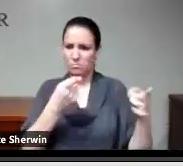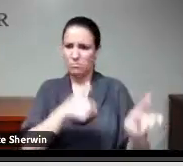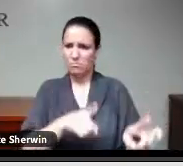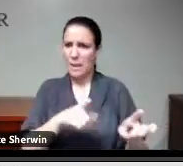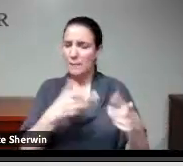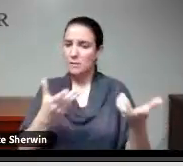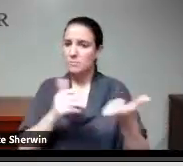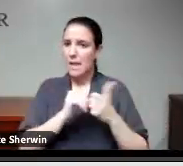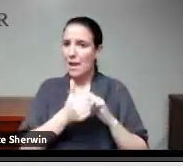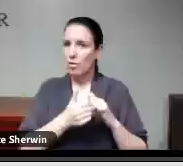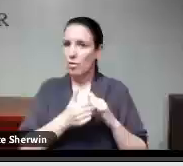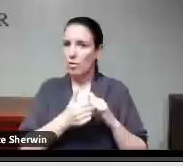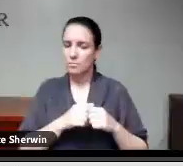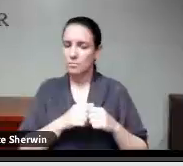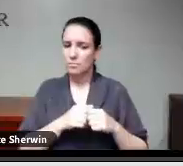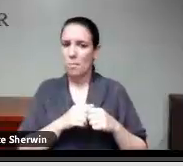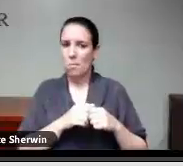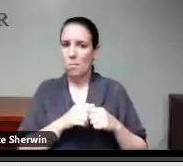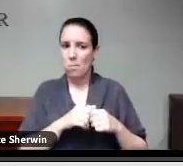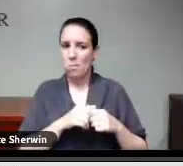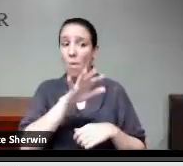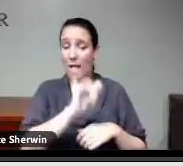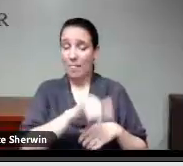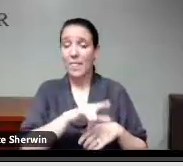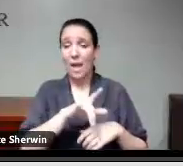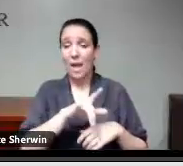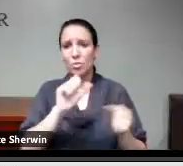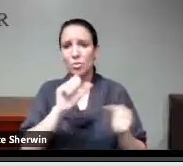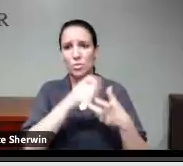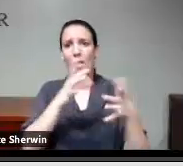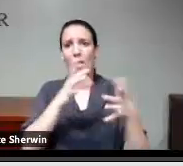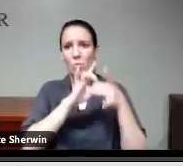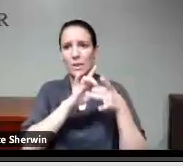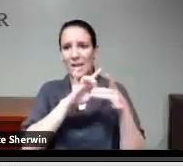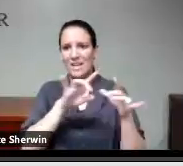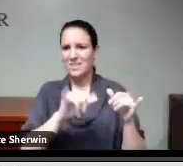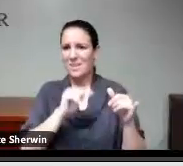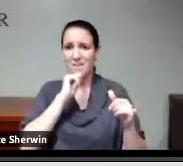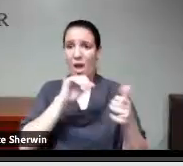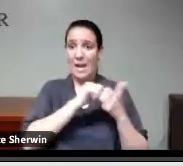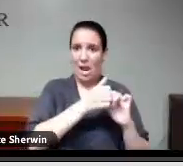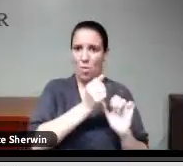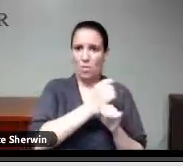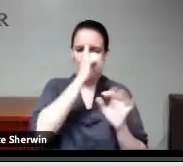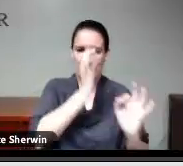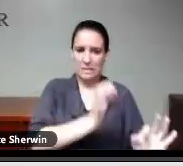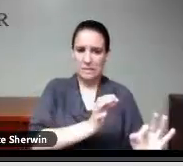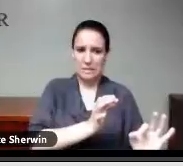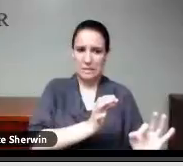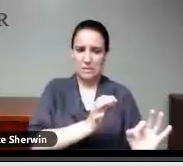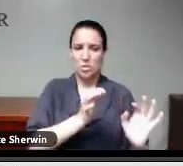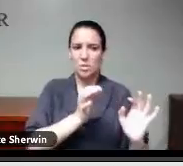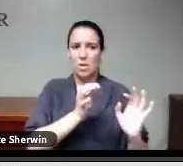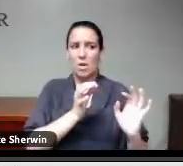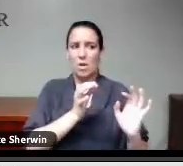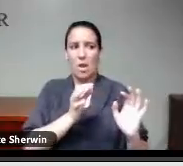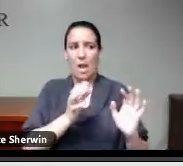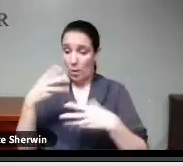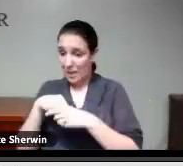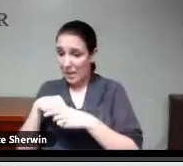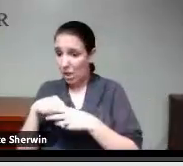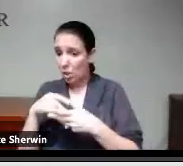this decision-making practices has a lot to it, not just how are we making decisions and are we being transparent and are we being